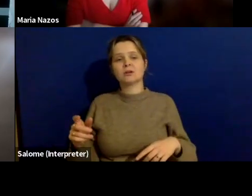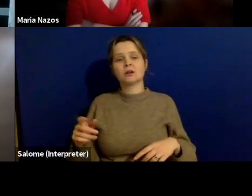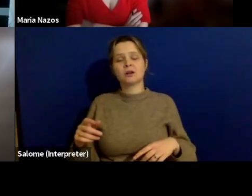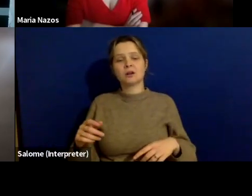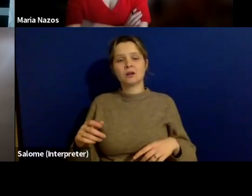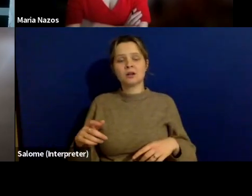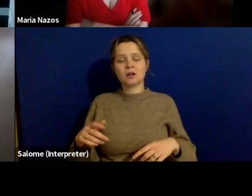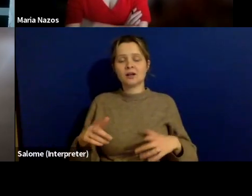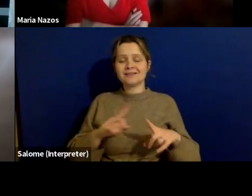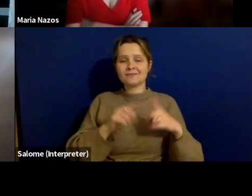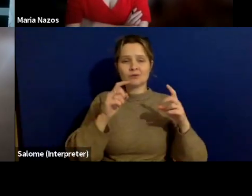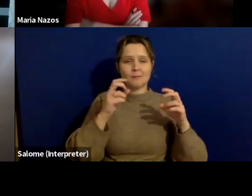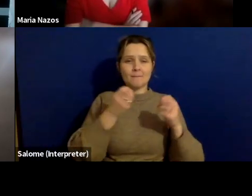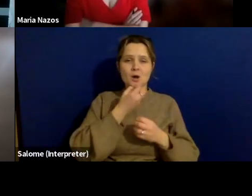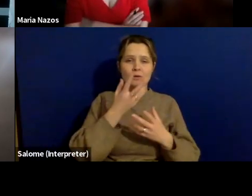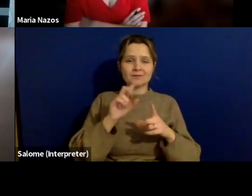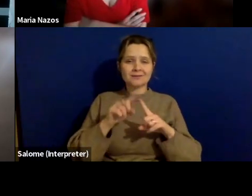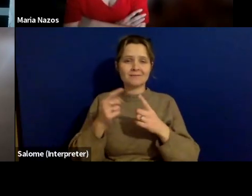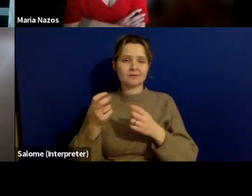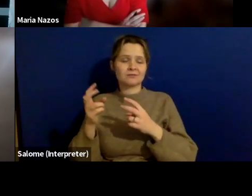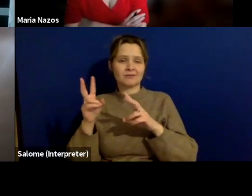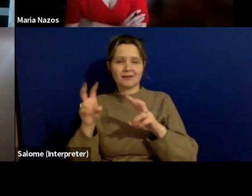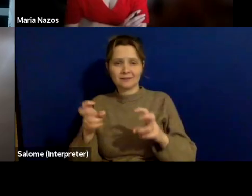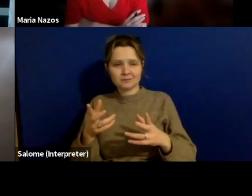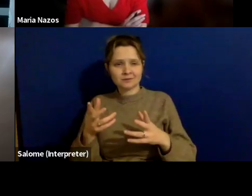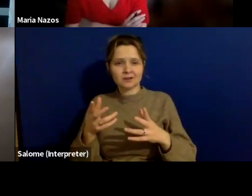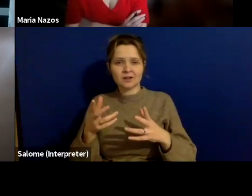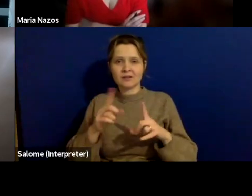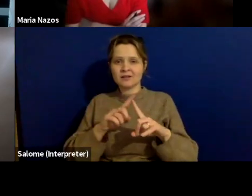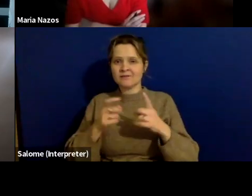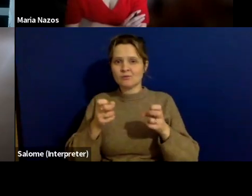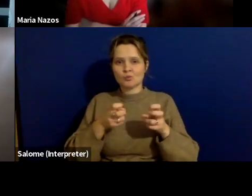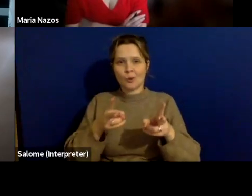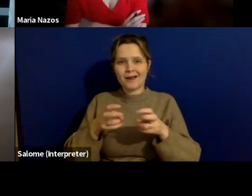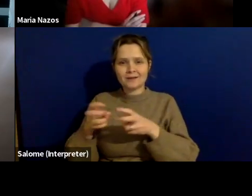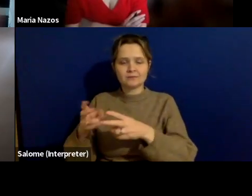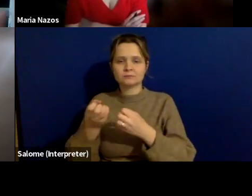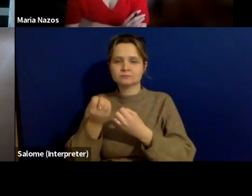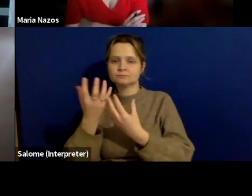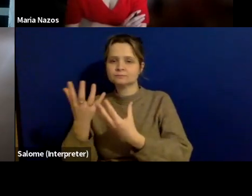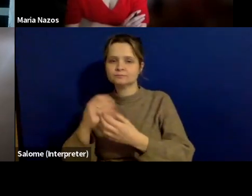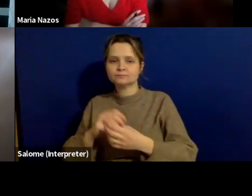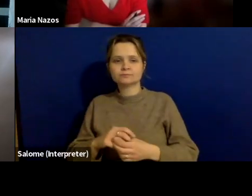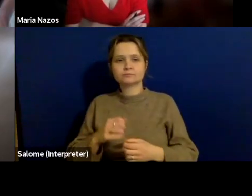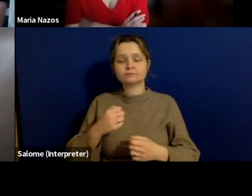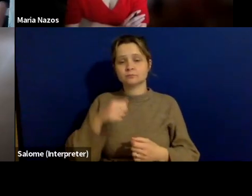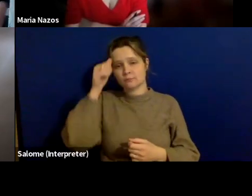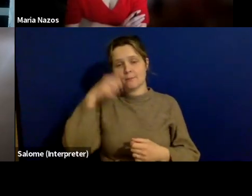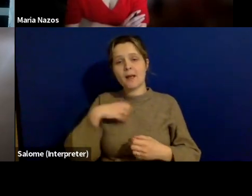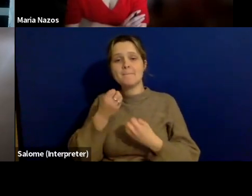various poems, poems of various forms. I mean, you have heard, I mean, my poetry